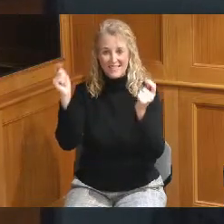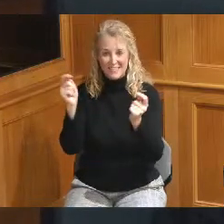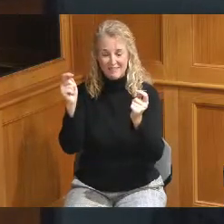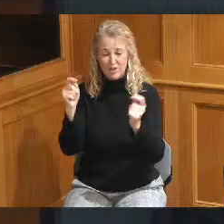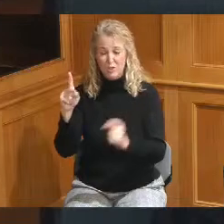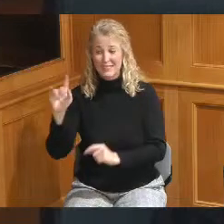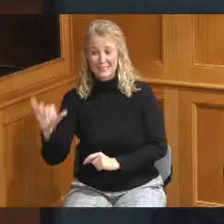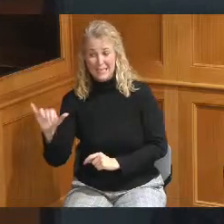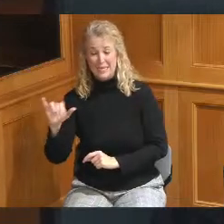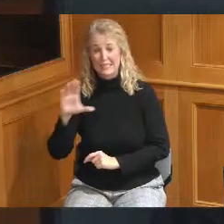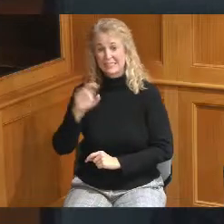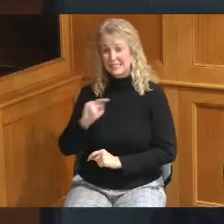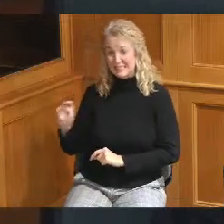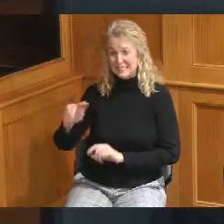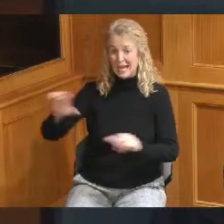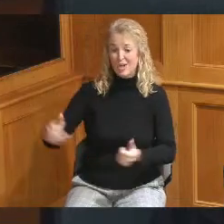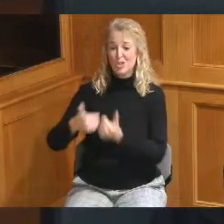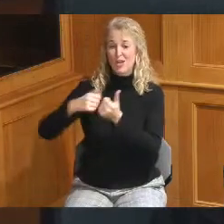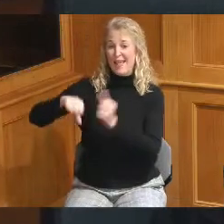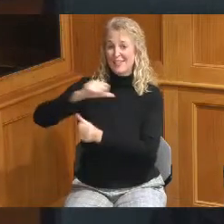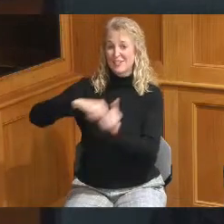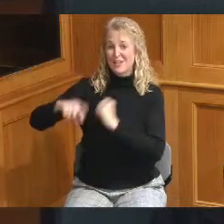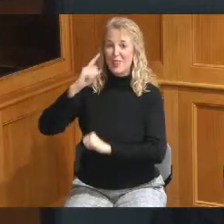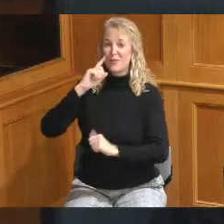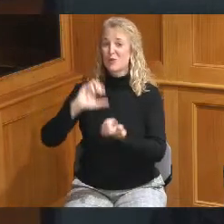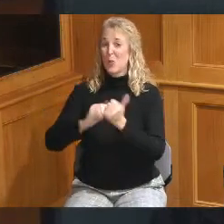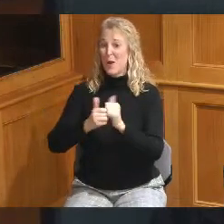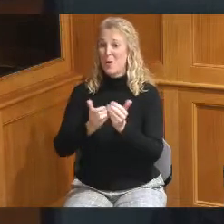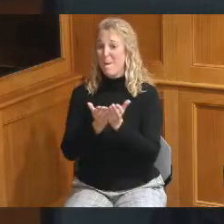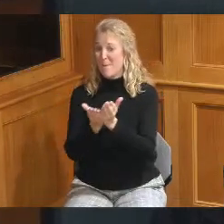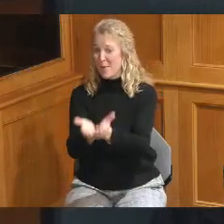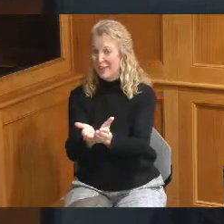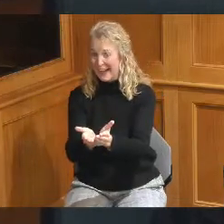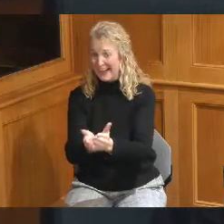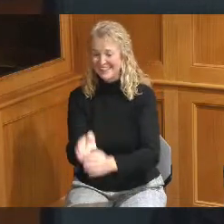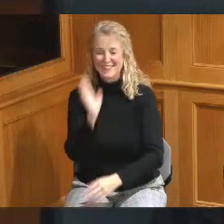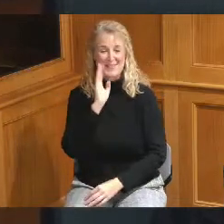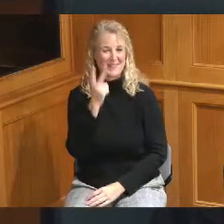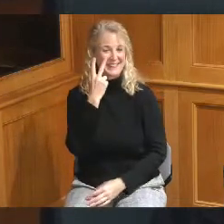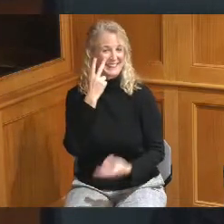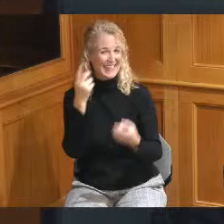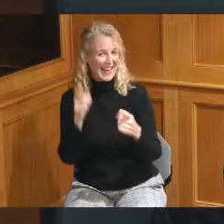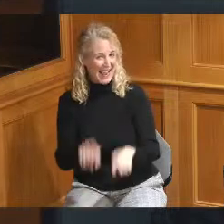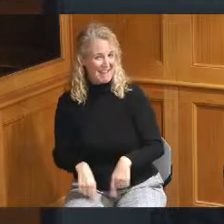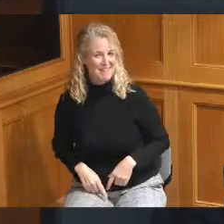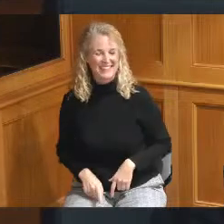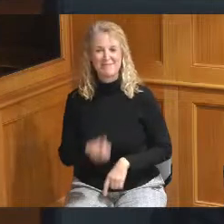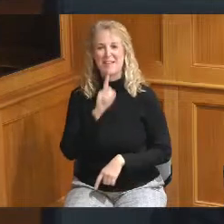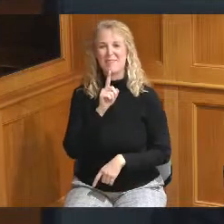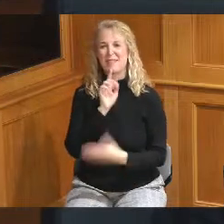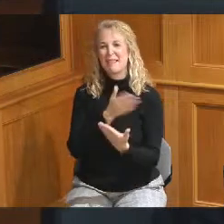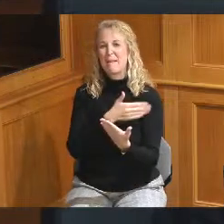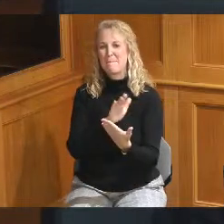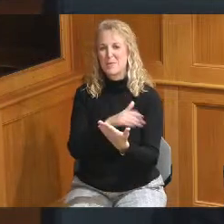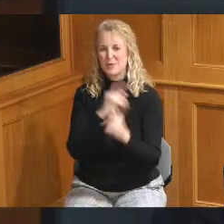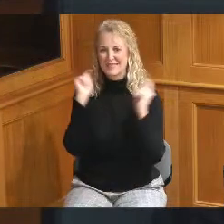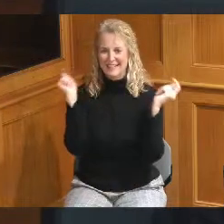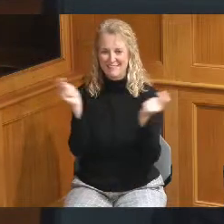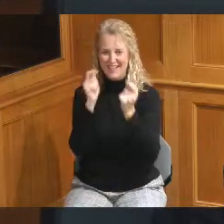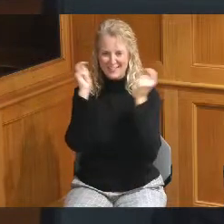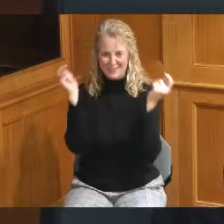here in Cincinnati challenged one another to a riverboat race. So that'll be in the offing. But this is really a music festival,